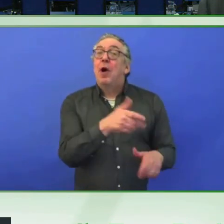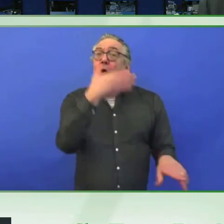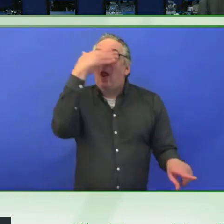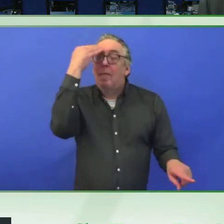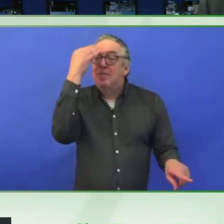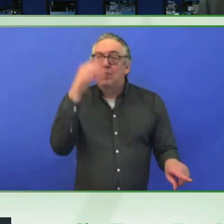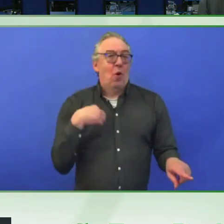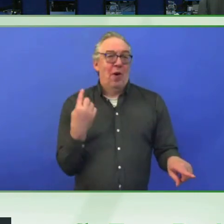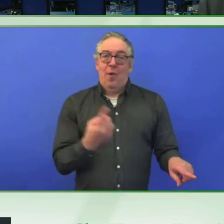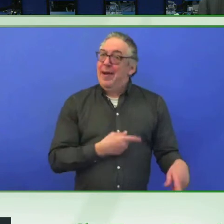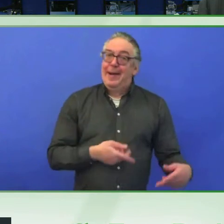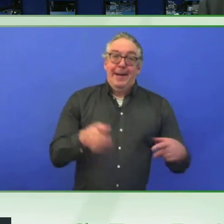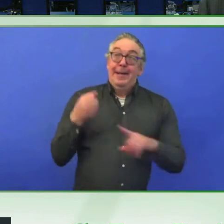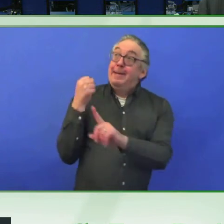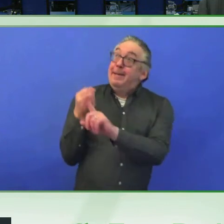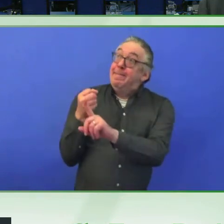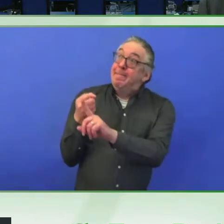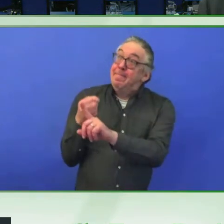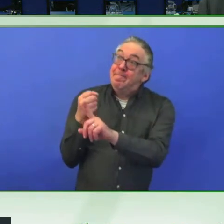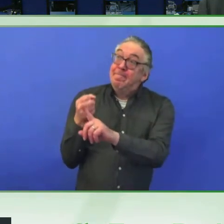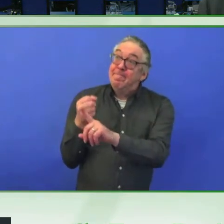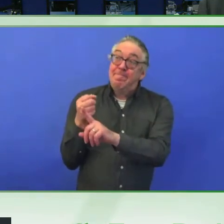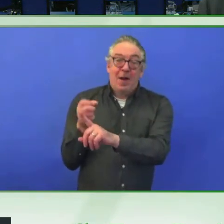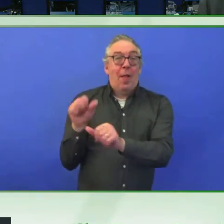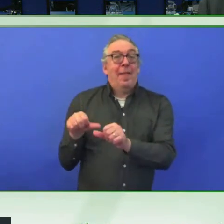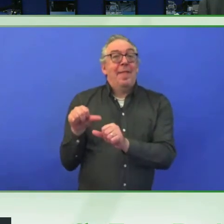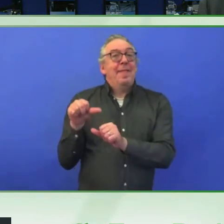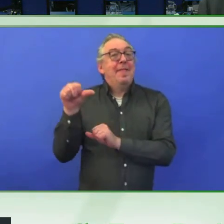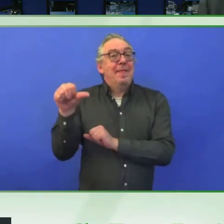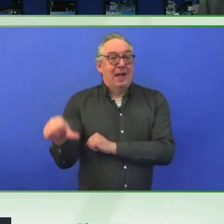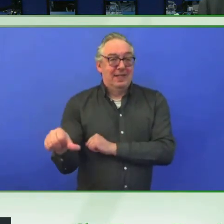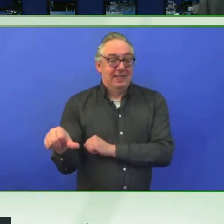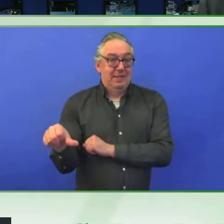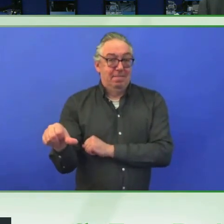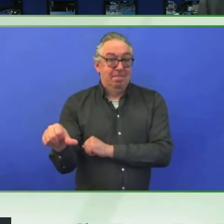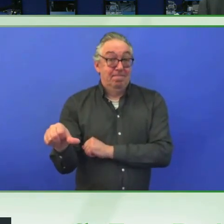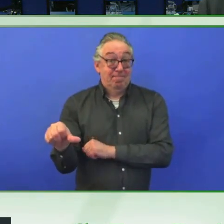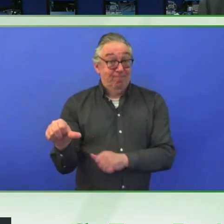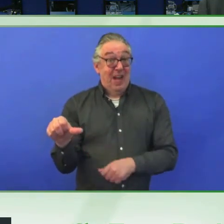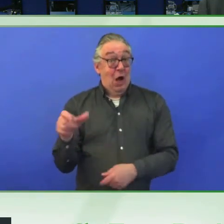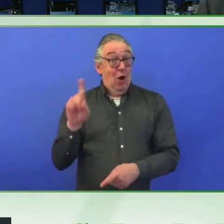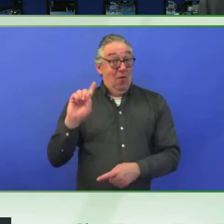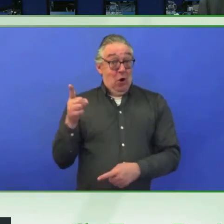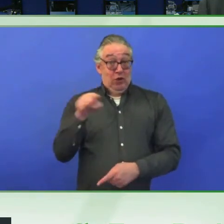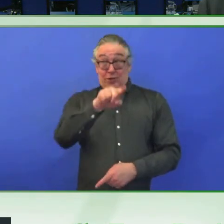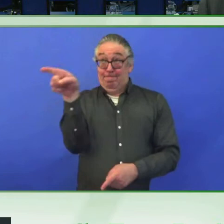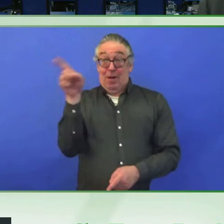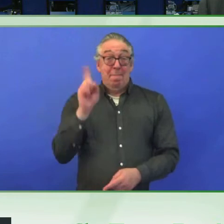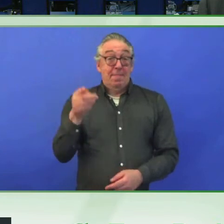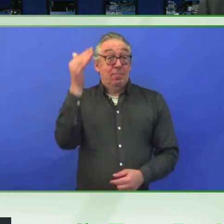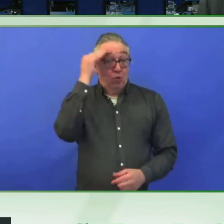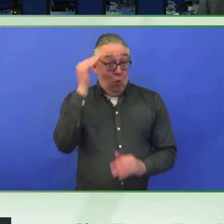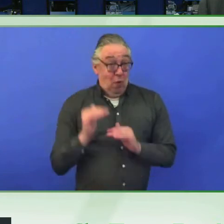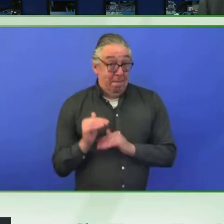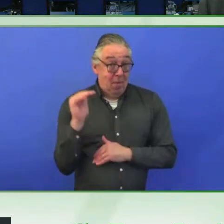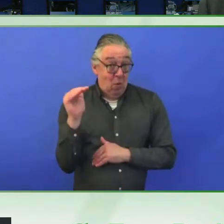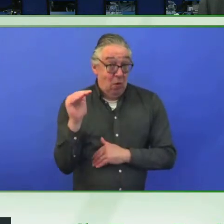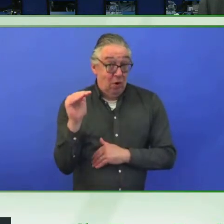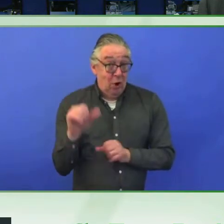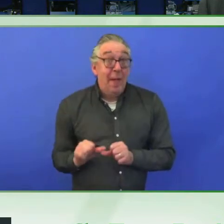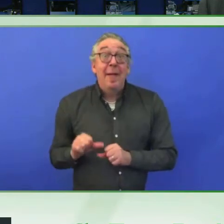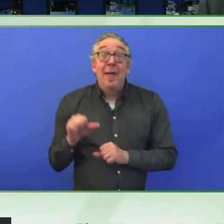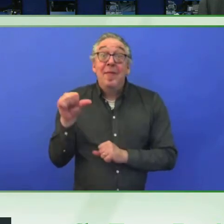next step is like, how do we turn the awareness into action? How do we create program that can sustain and